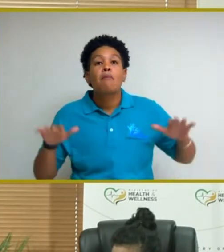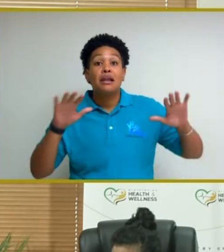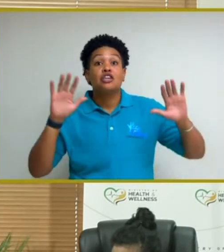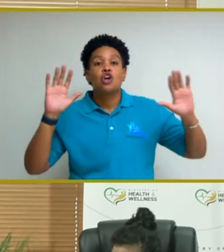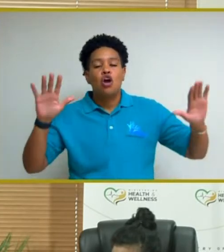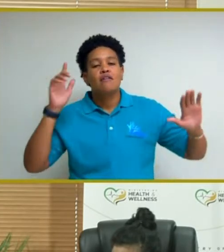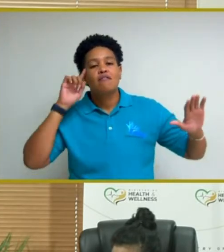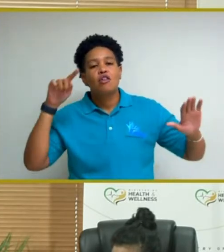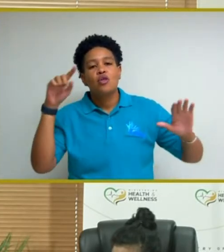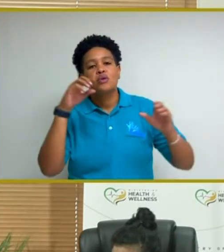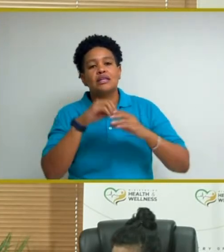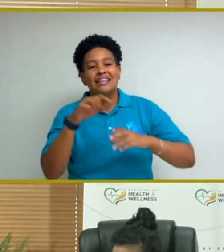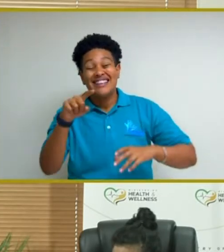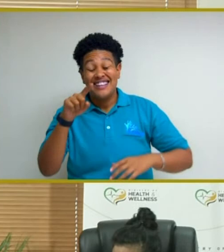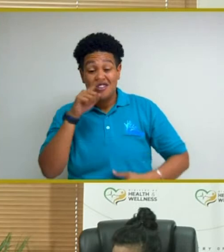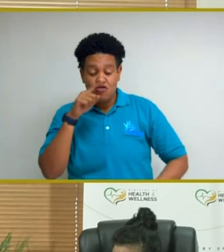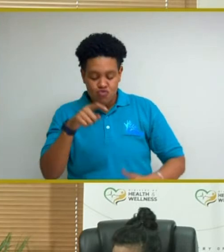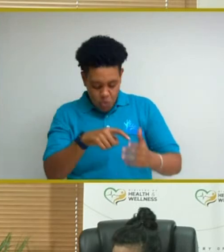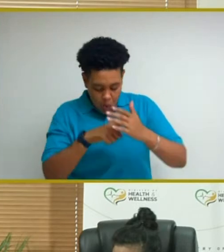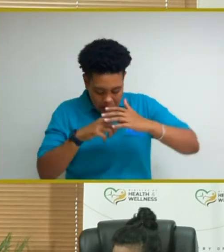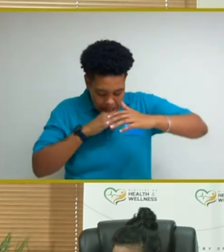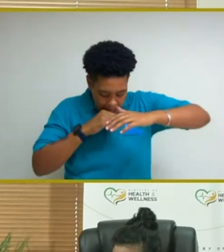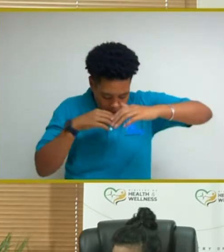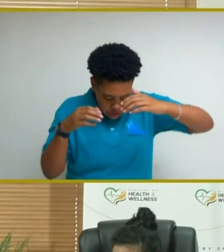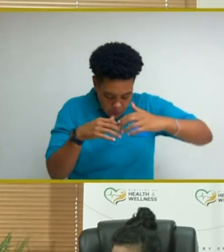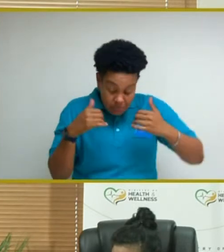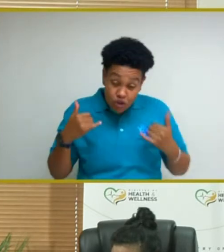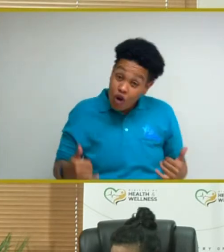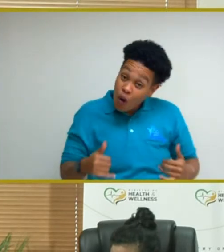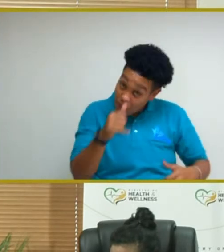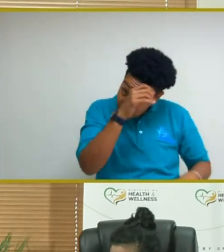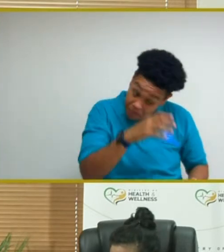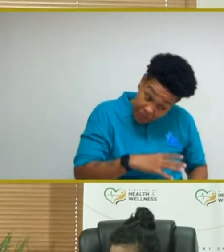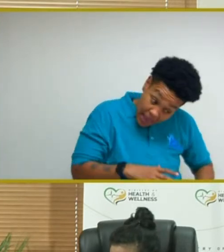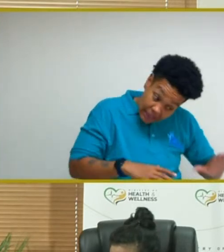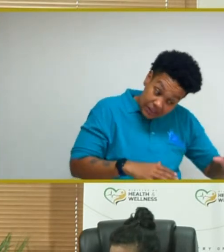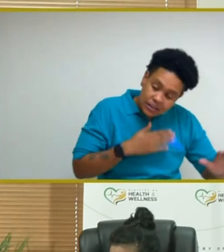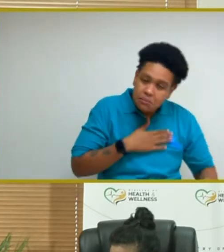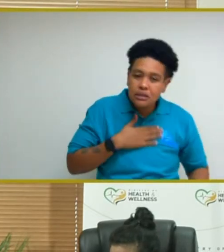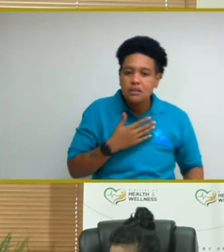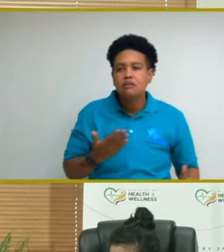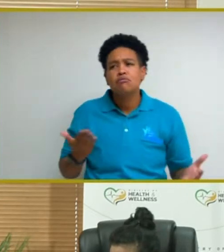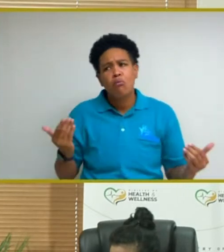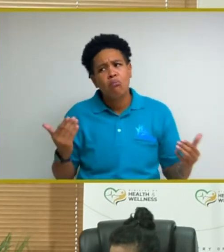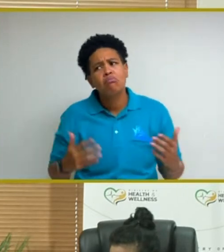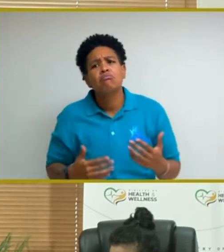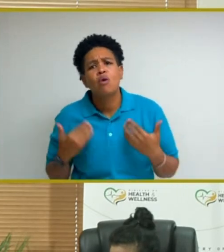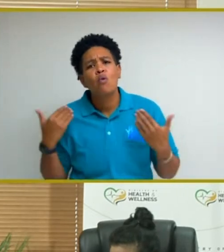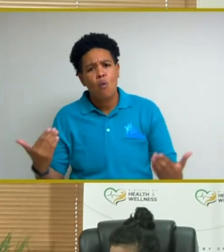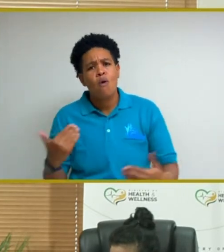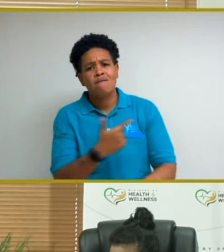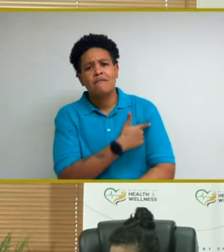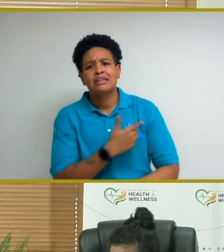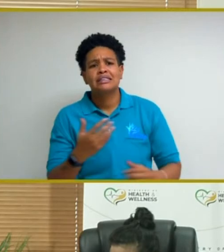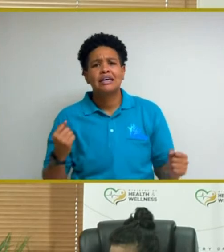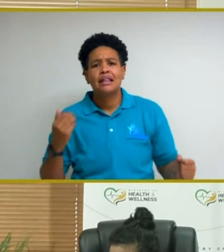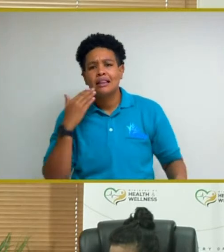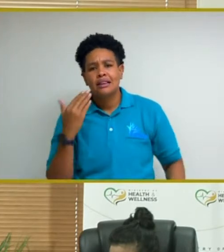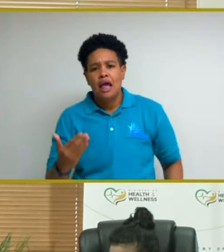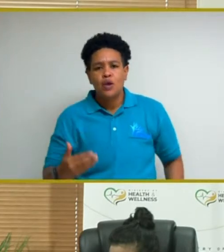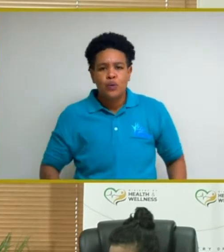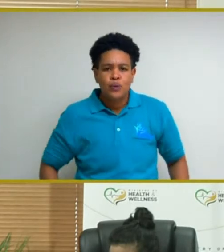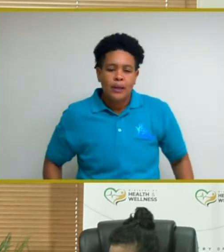large. For those in the requisite age group now, males, please come out and get vaccinated. Thank you,